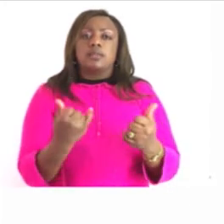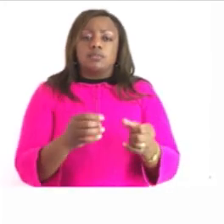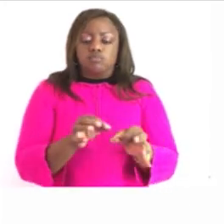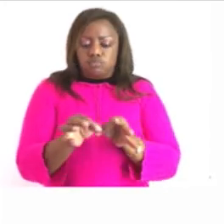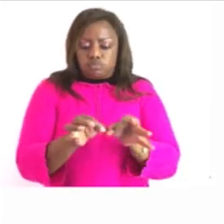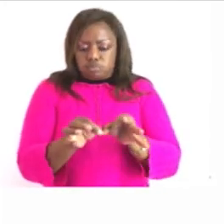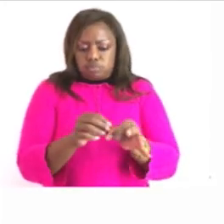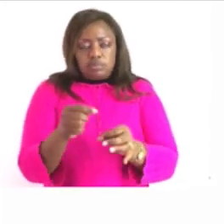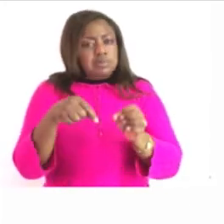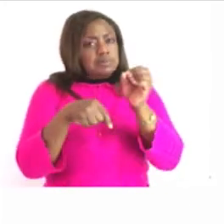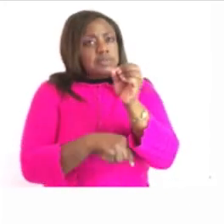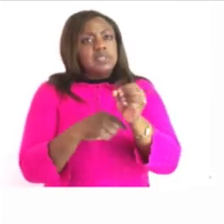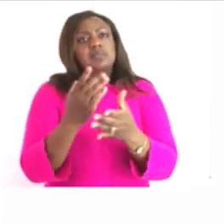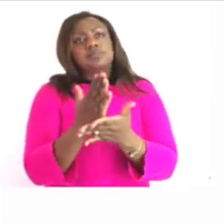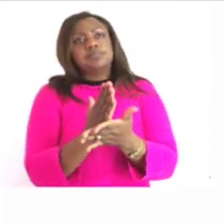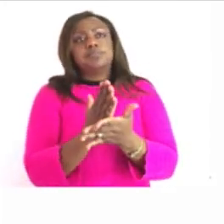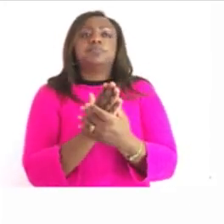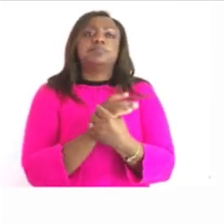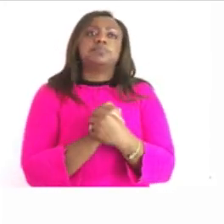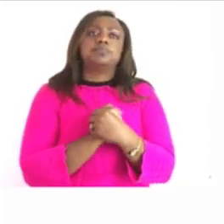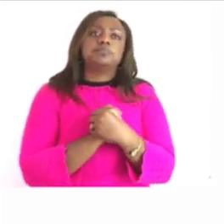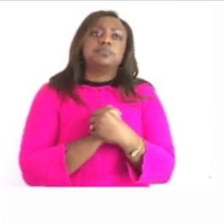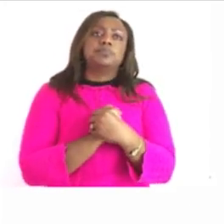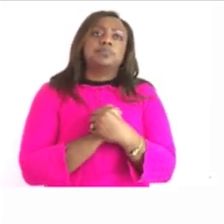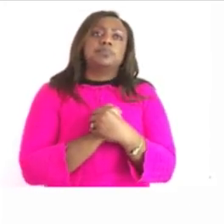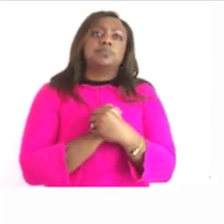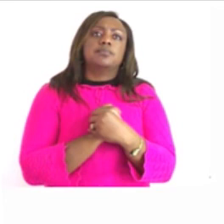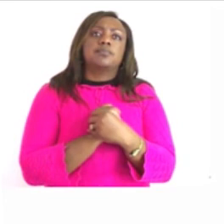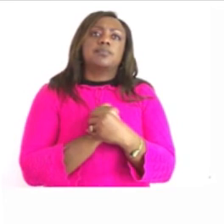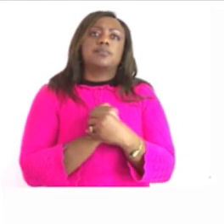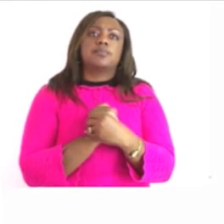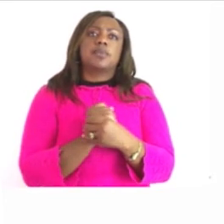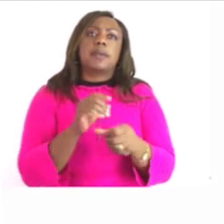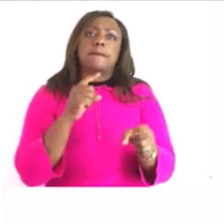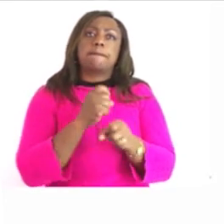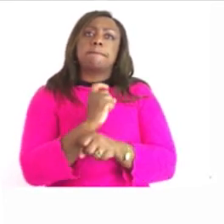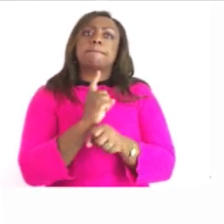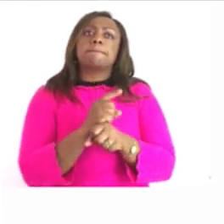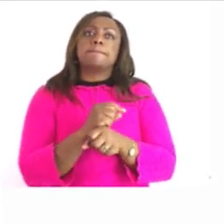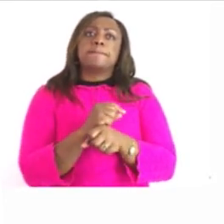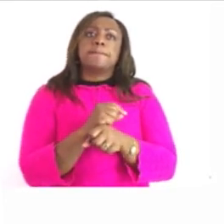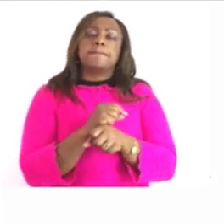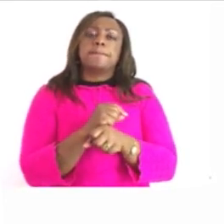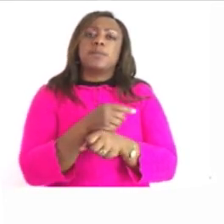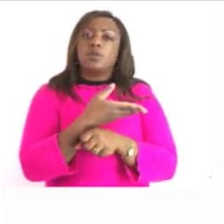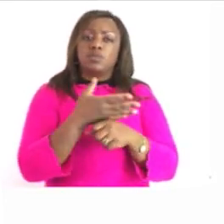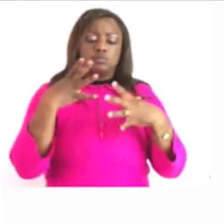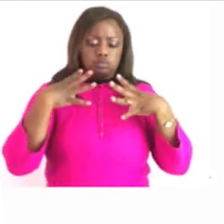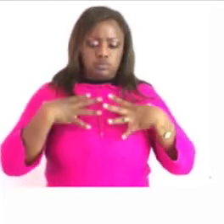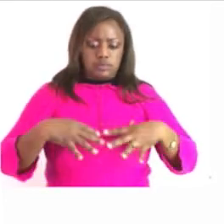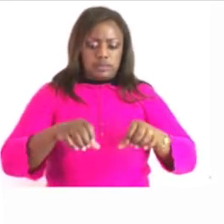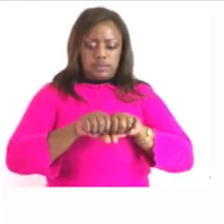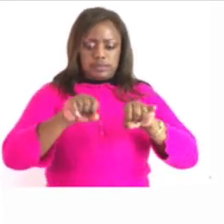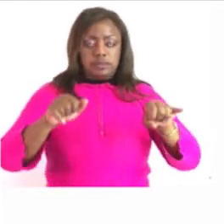system. But now we're specifically looking at the main parts of the system and their functions. Okay? So every part of our body, just not there to